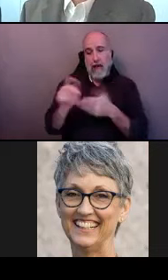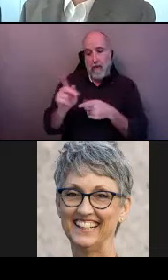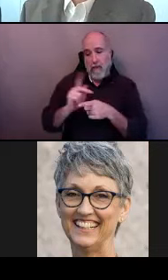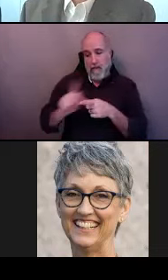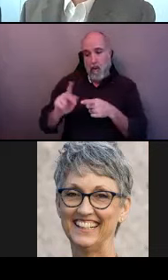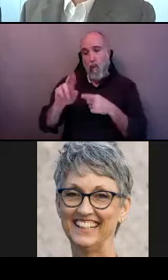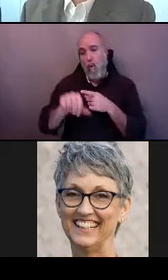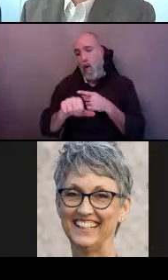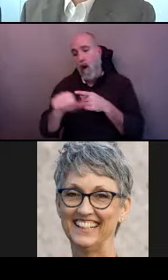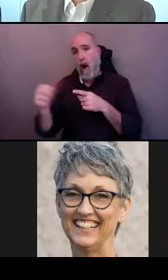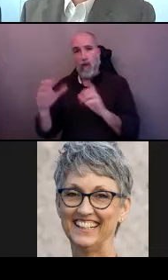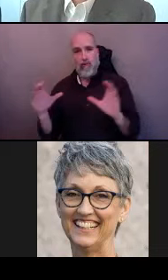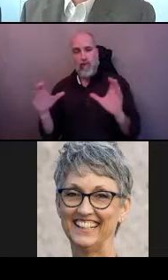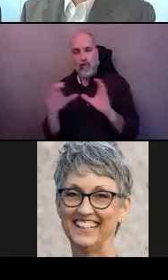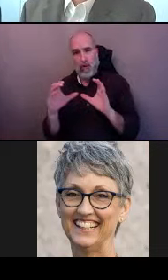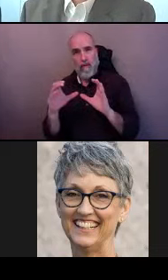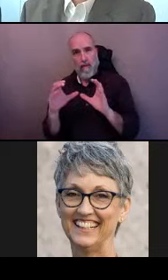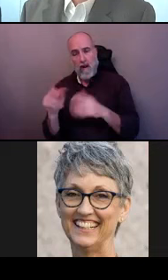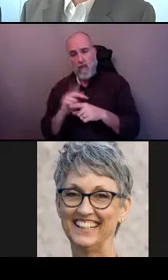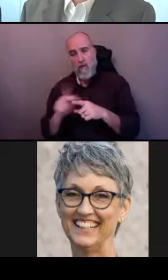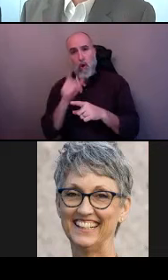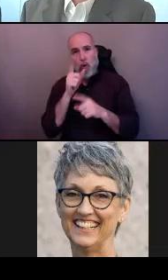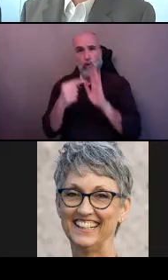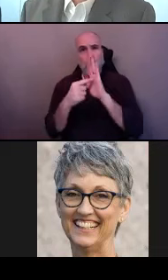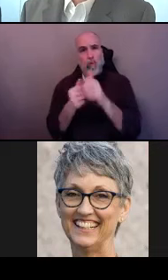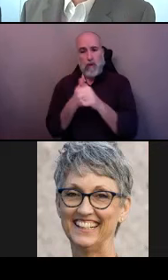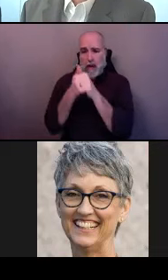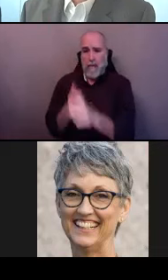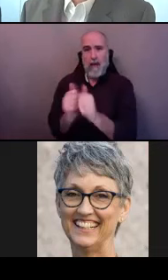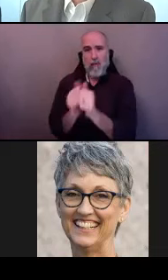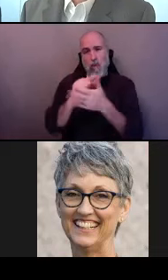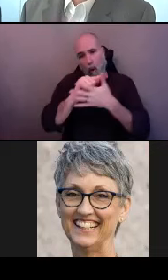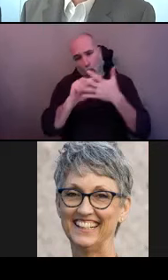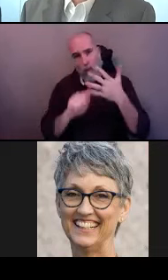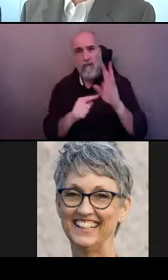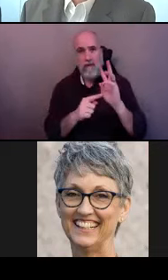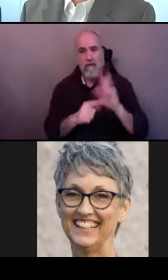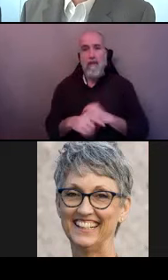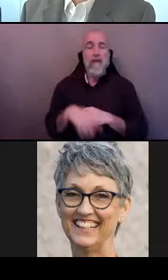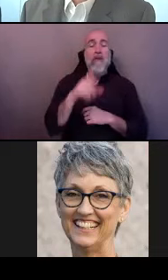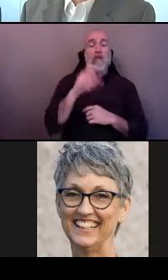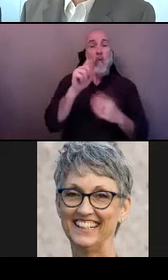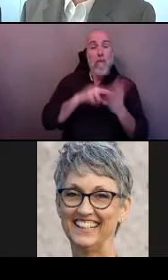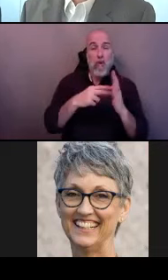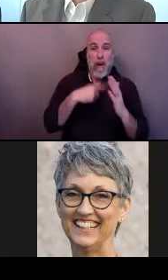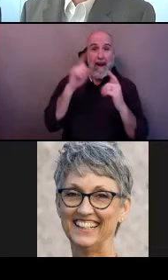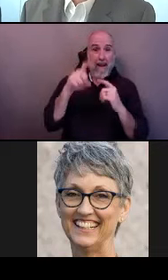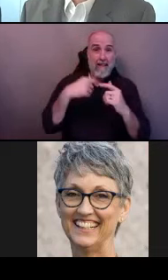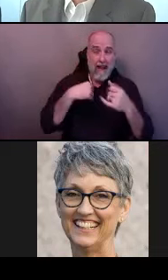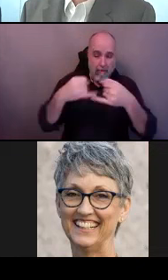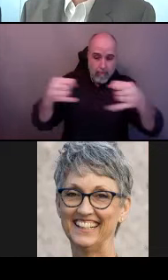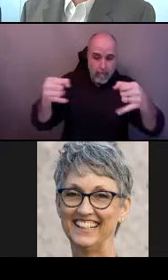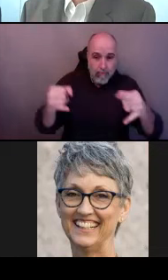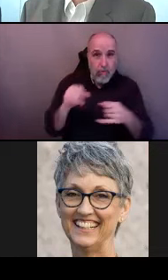certified professional demonstrating compliance with all applicable requirements of this section. So first, we need a survey from a certified land